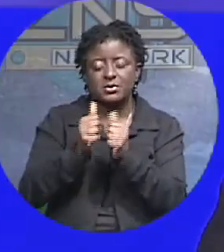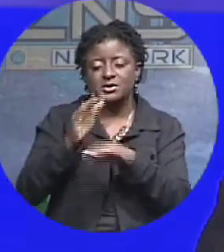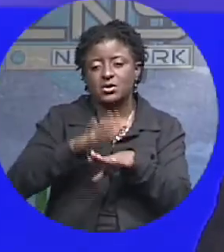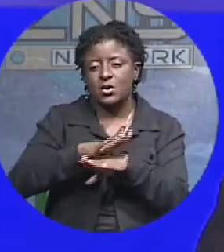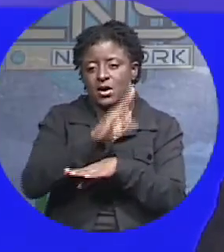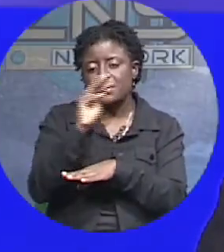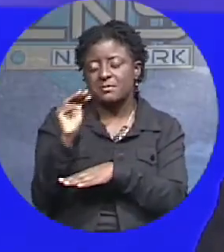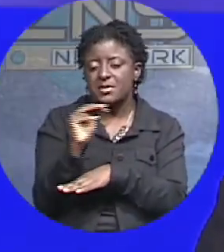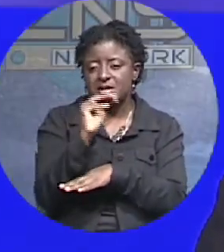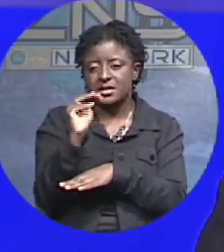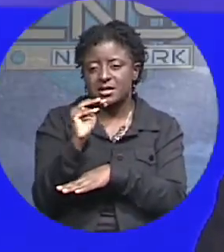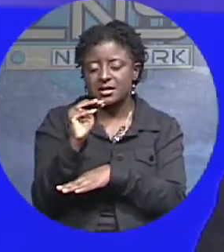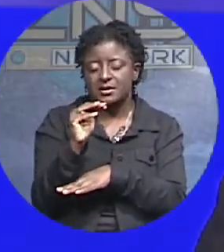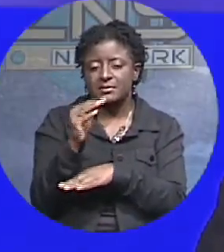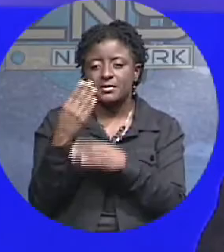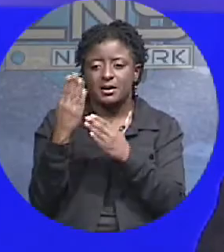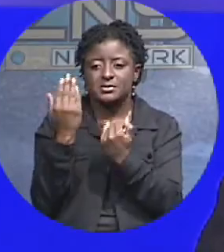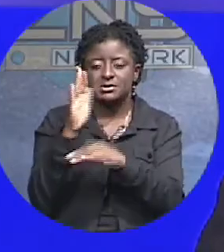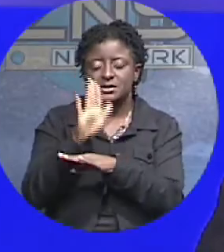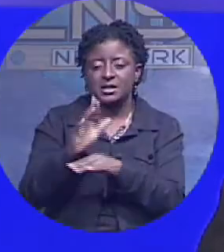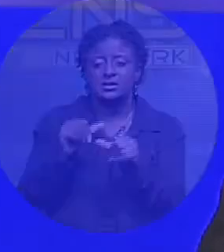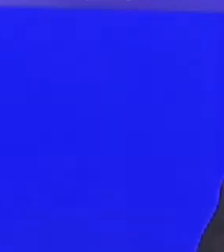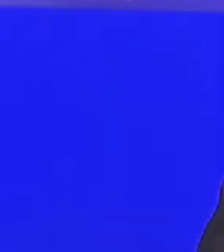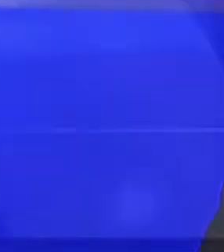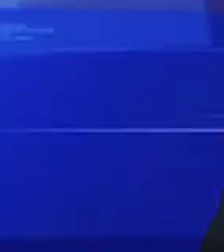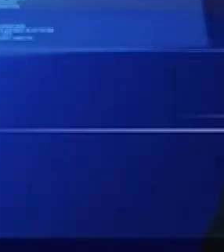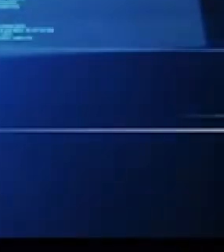Gibson. Stay tuned. The Bahamas Tonight continues in a moment.